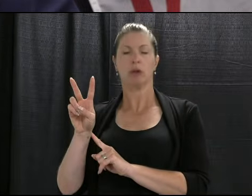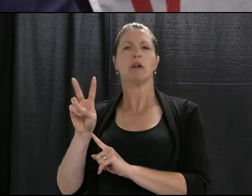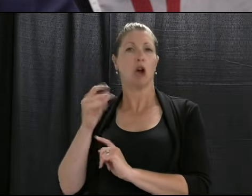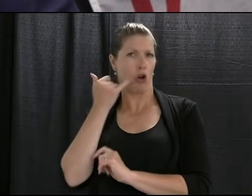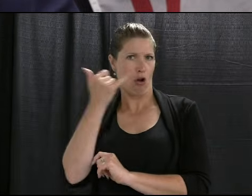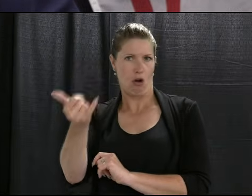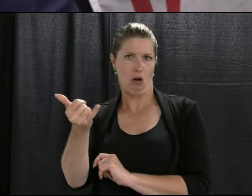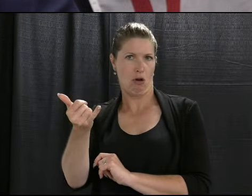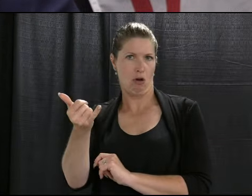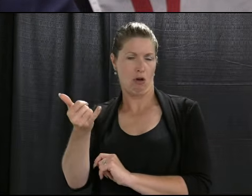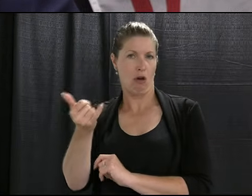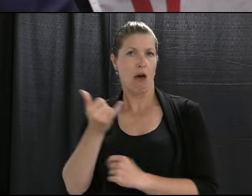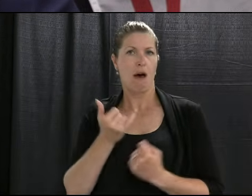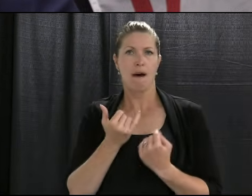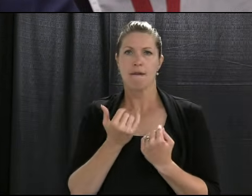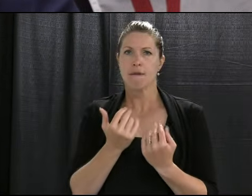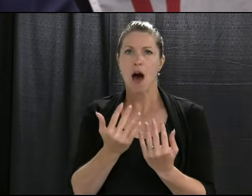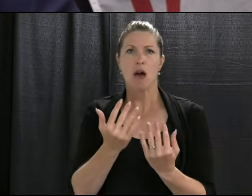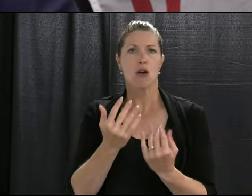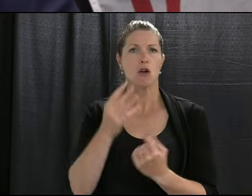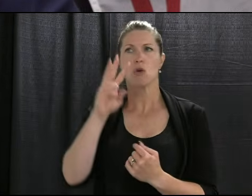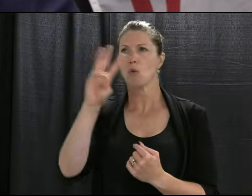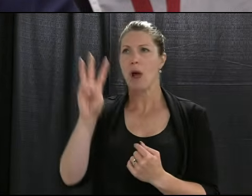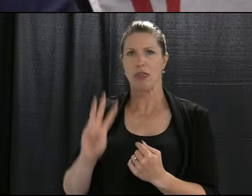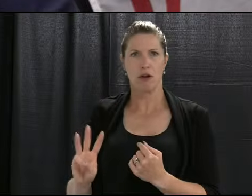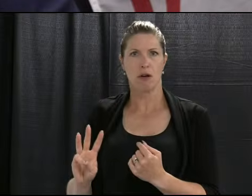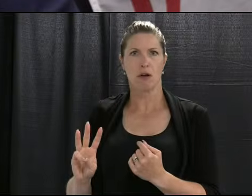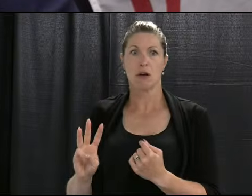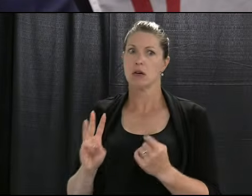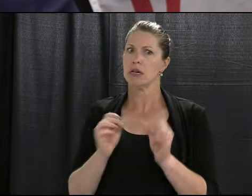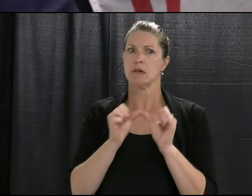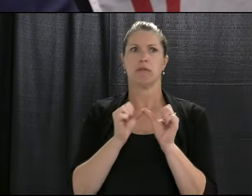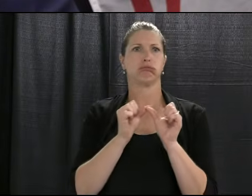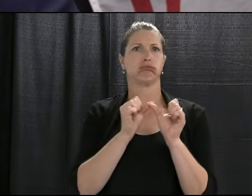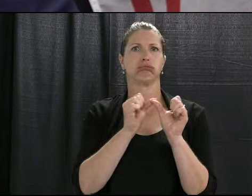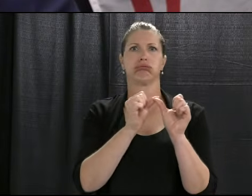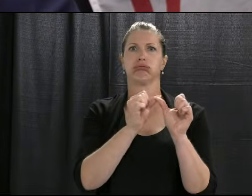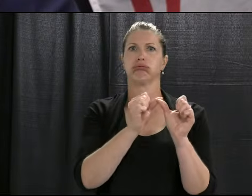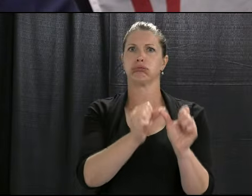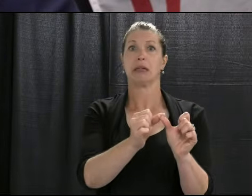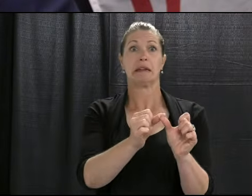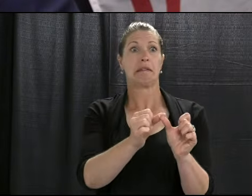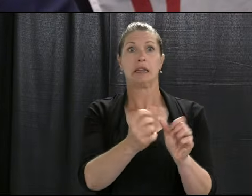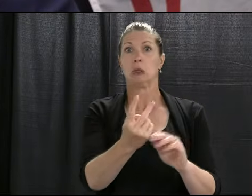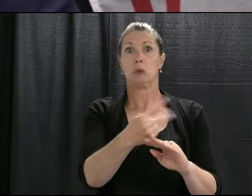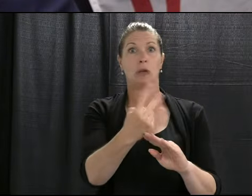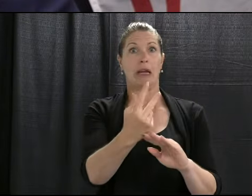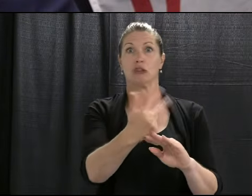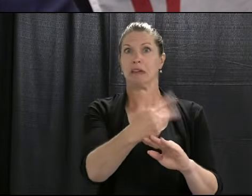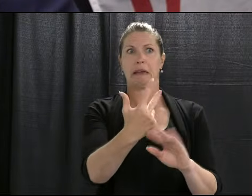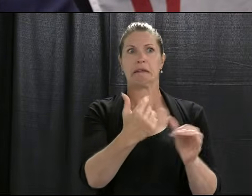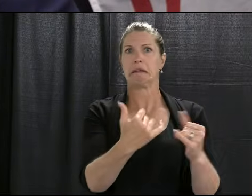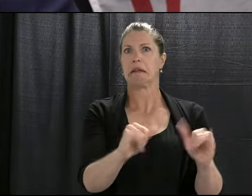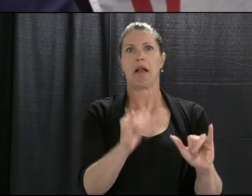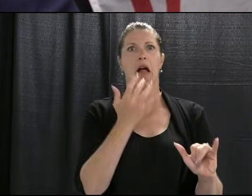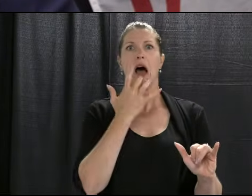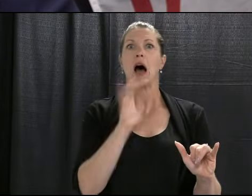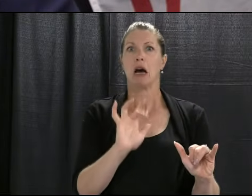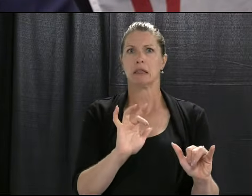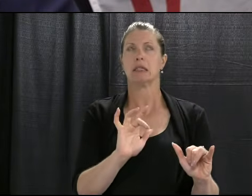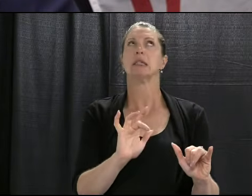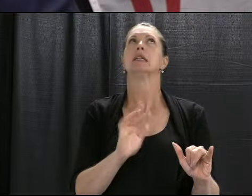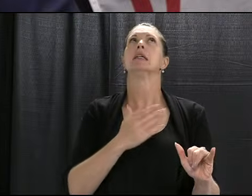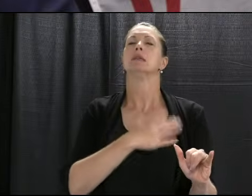729-2192. And with fire, weather indexes set to continue to climb over the next couple of days, I think it's